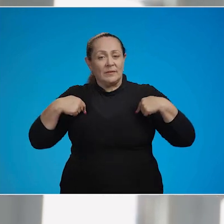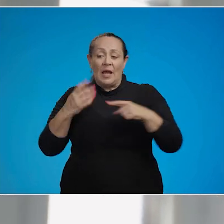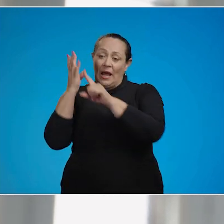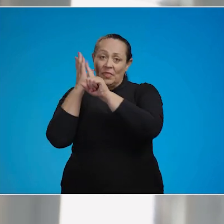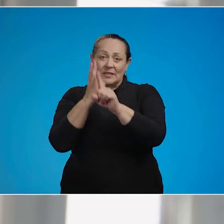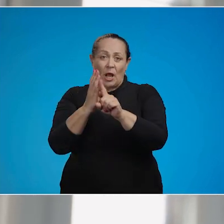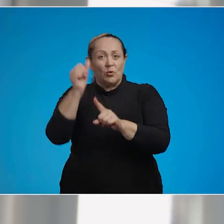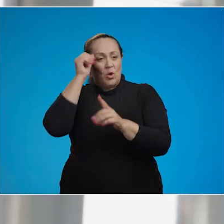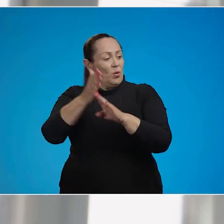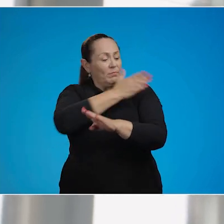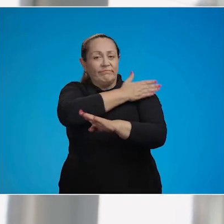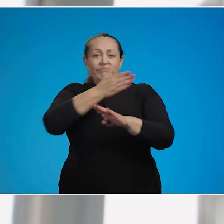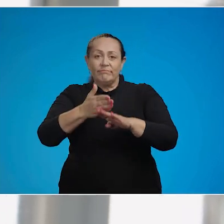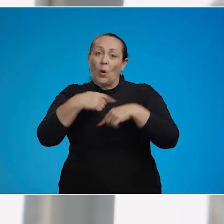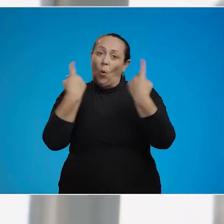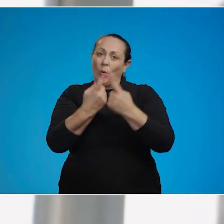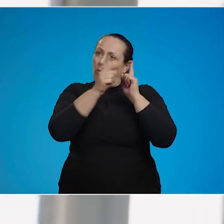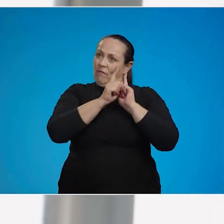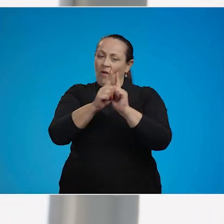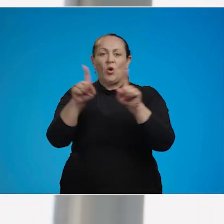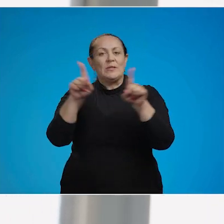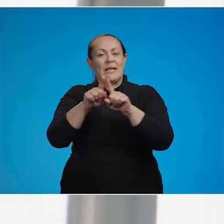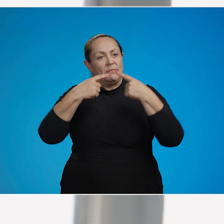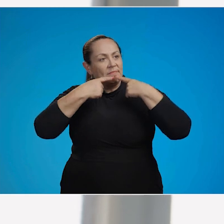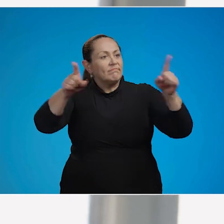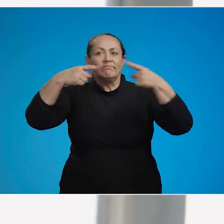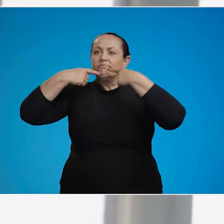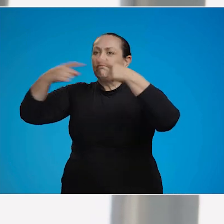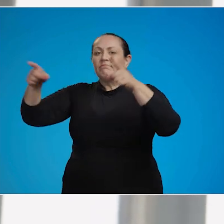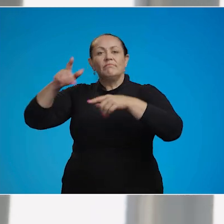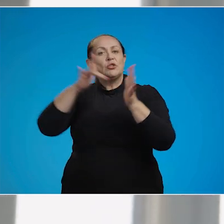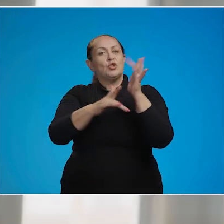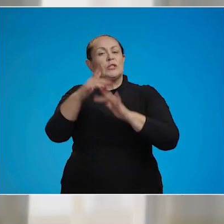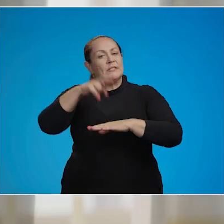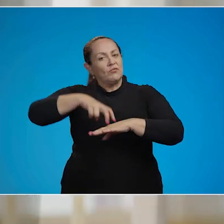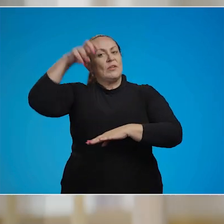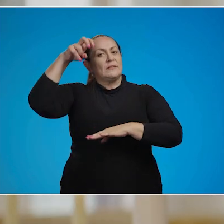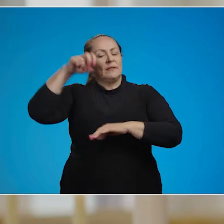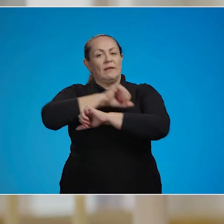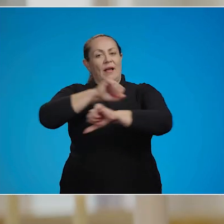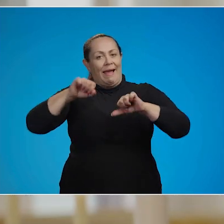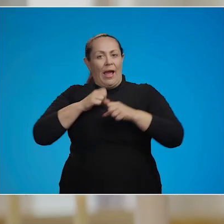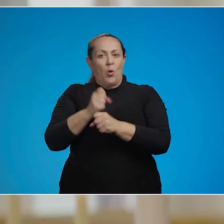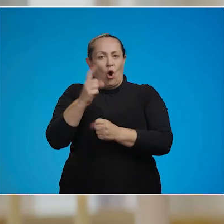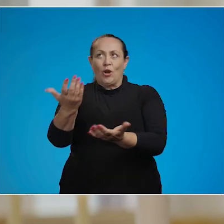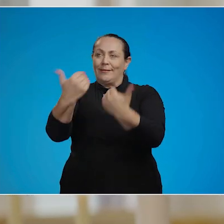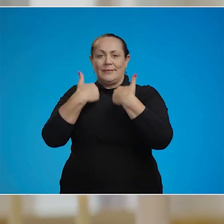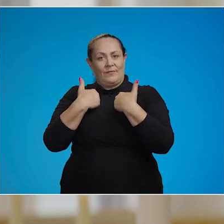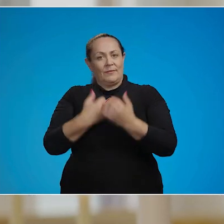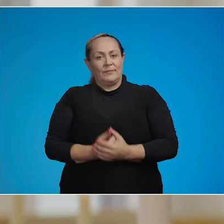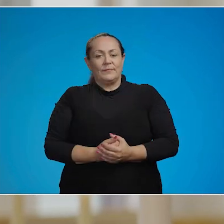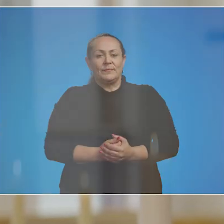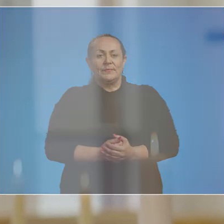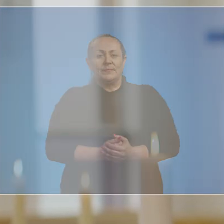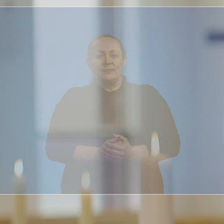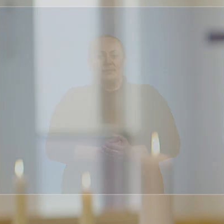all the disciples before us, we too are sent to announce that Jesus is risen, which is what our God has